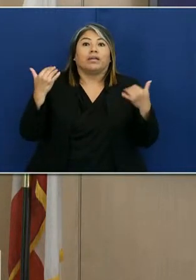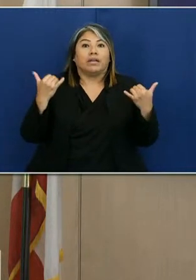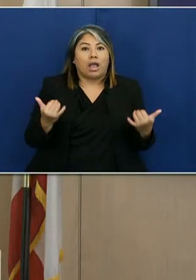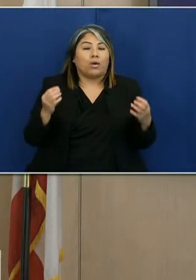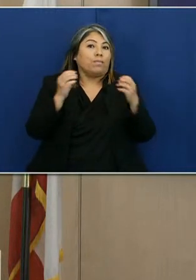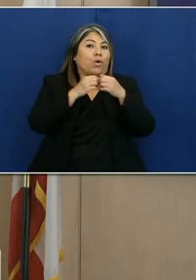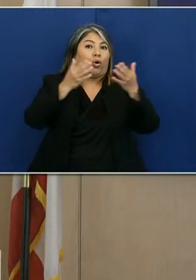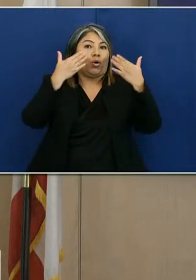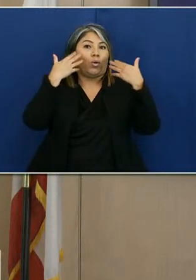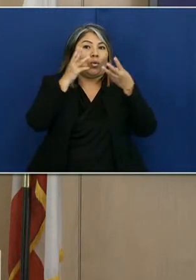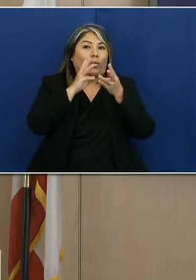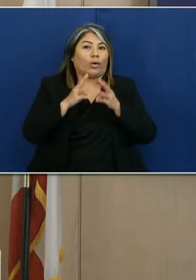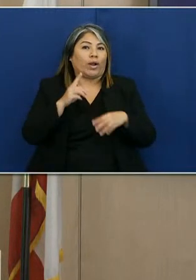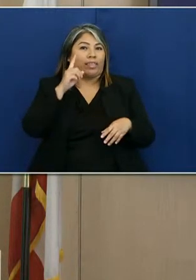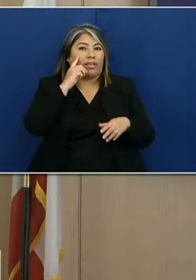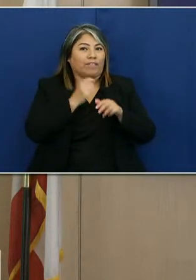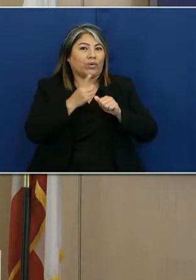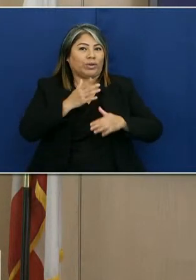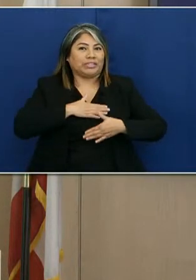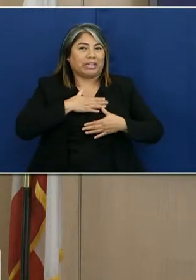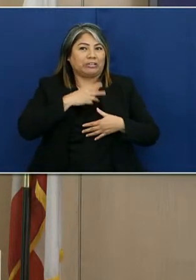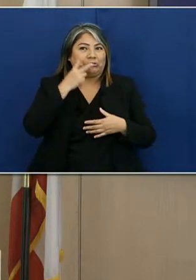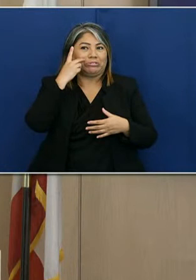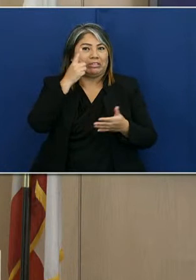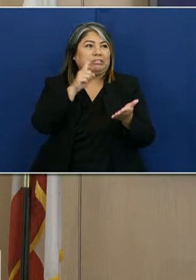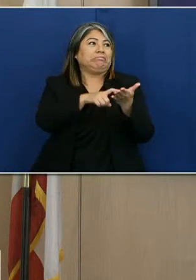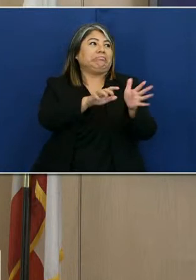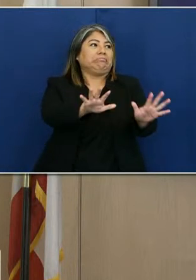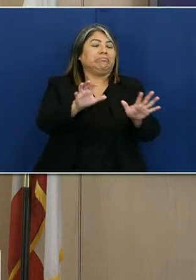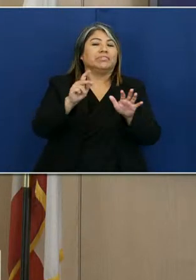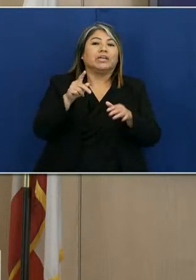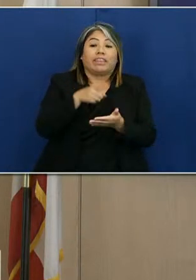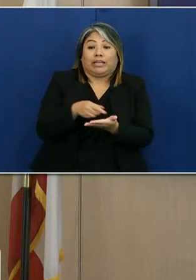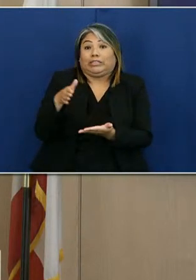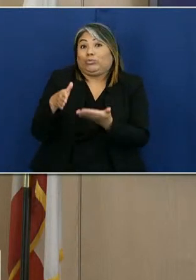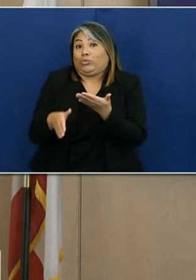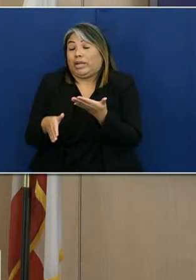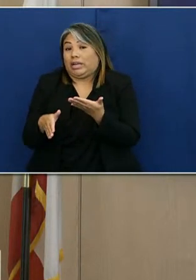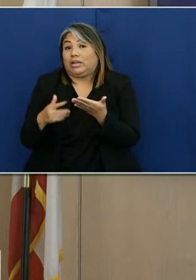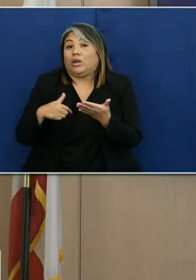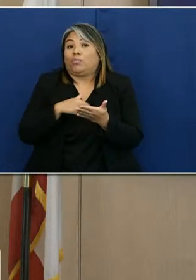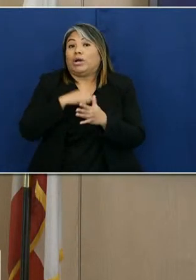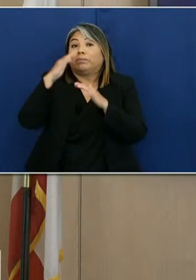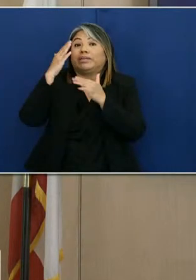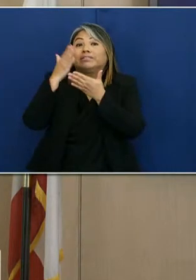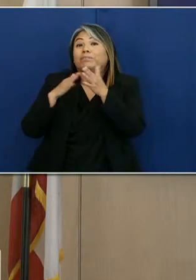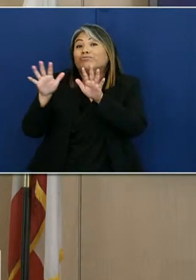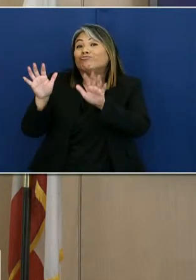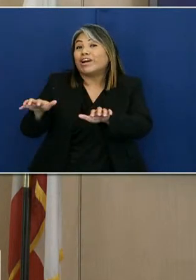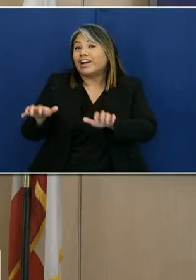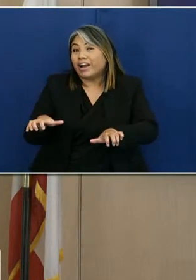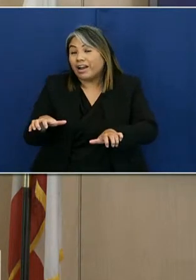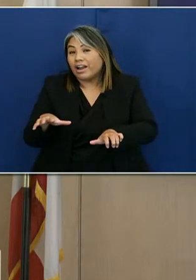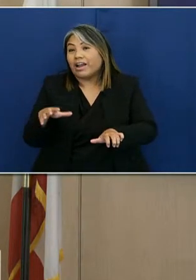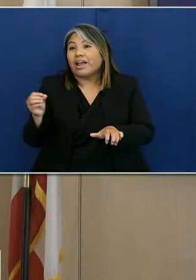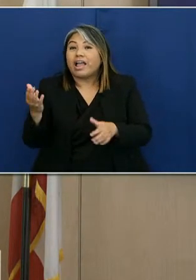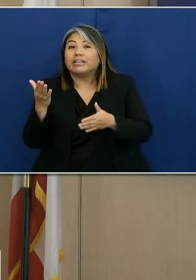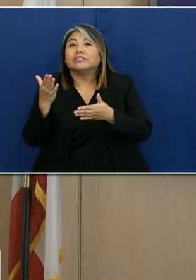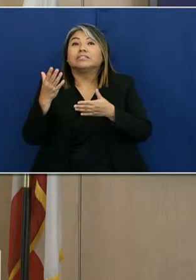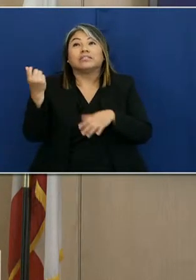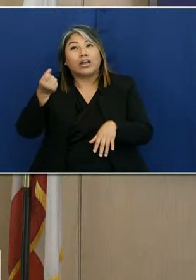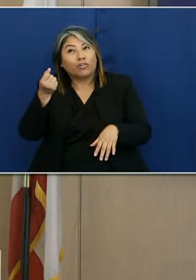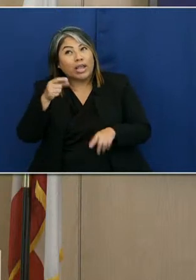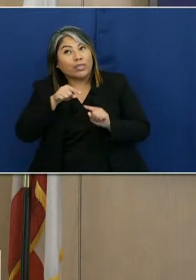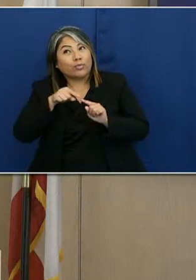weather, which I think everybody is glad to see. This particular weekend, we're actually anticipating some rain on possibly